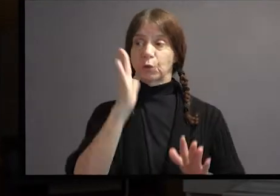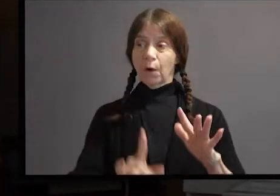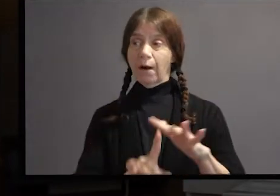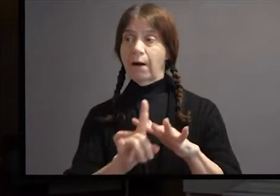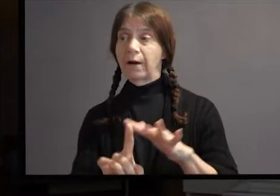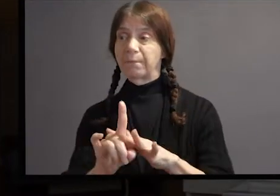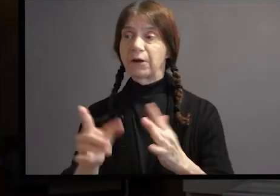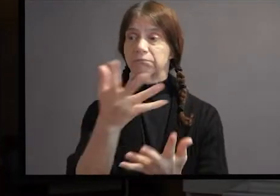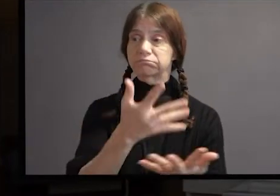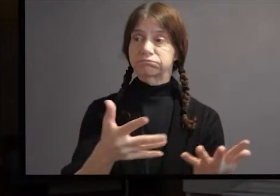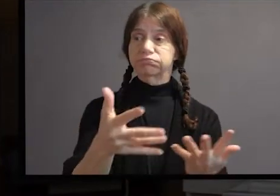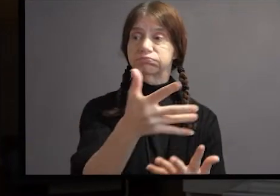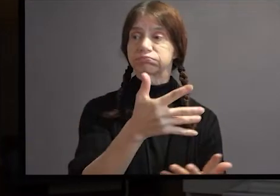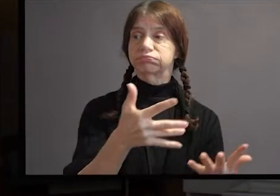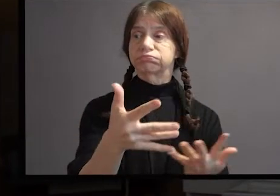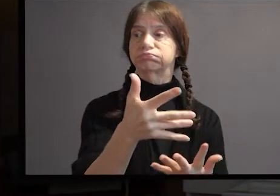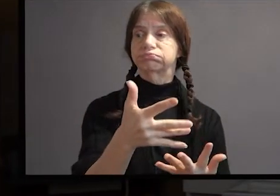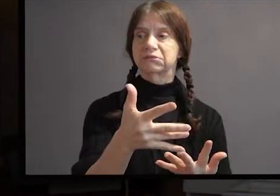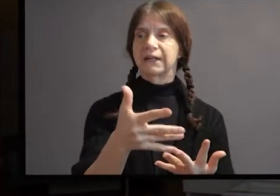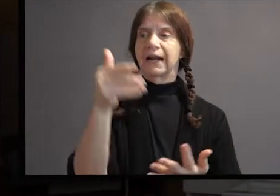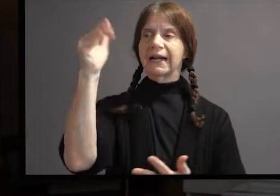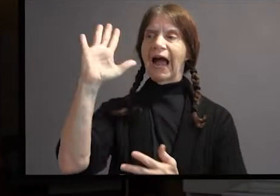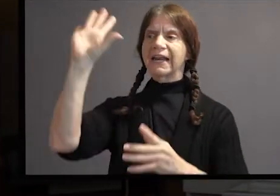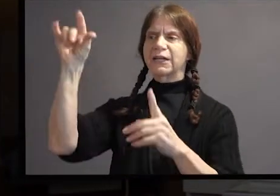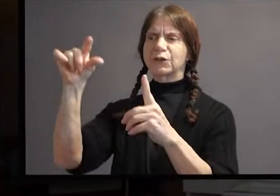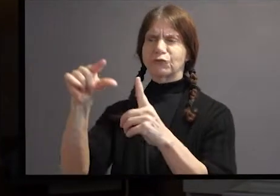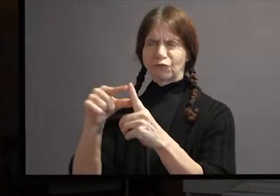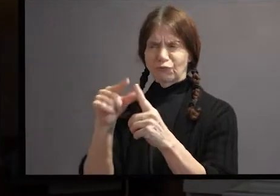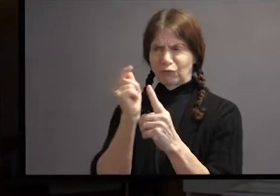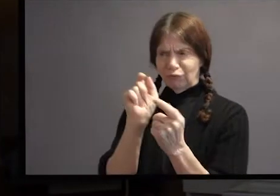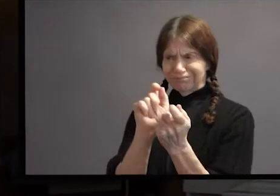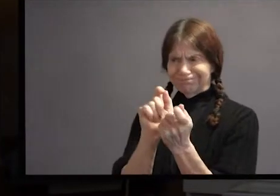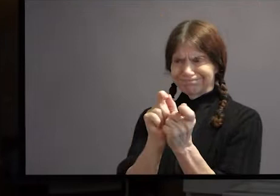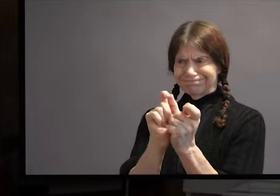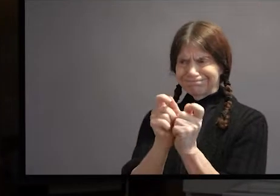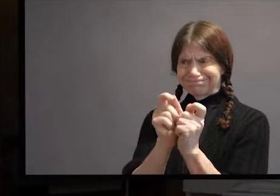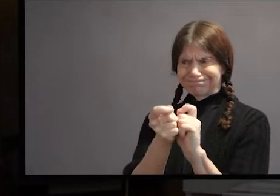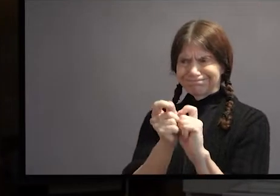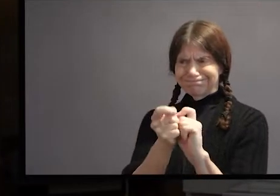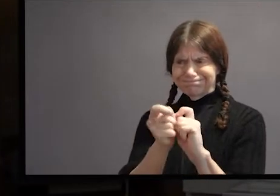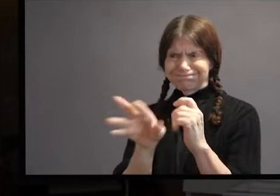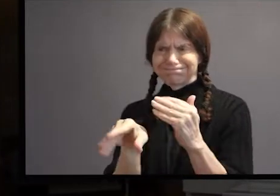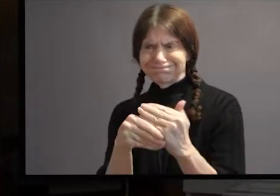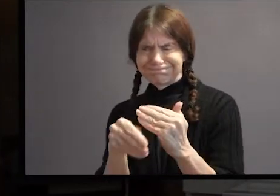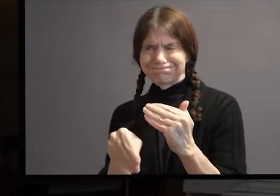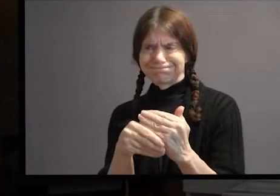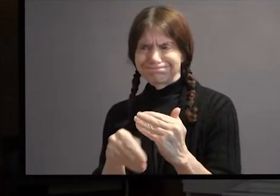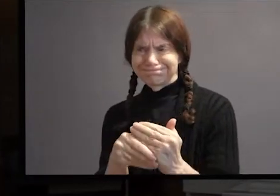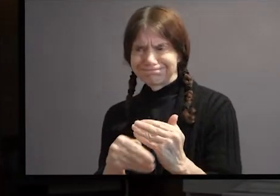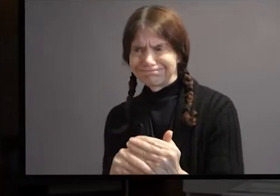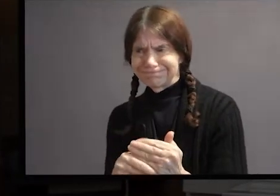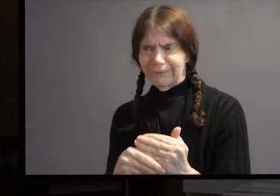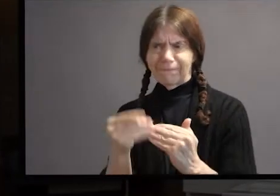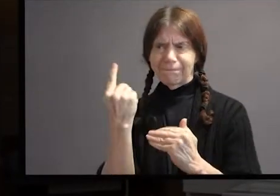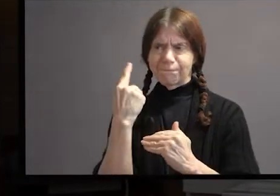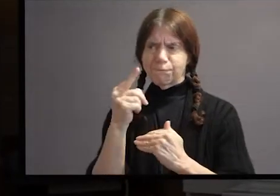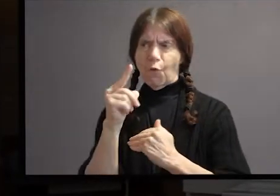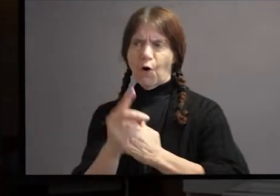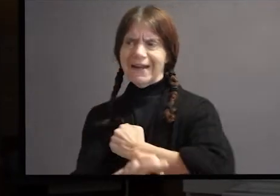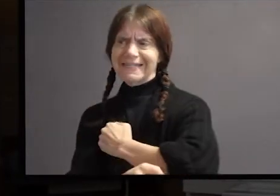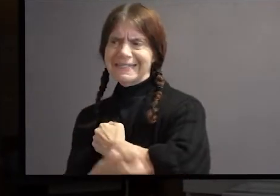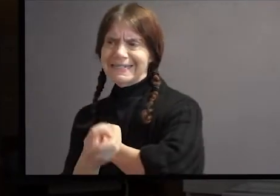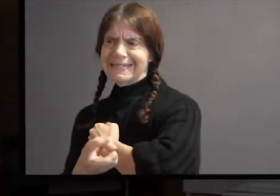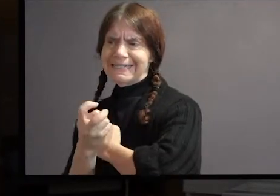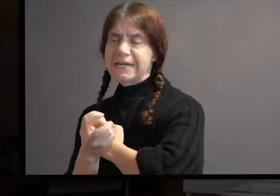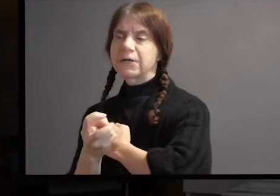not sparing the flock, and from among your own selves will arise men speaking twisted things,